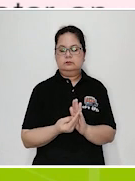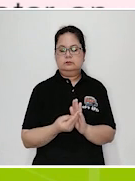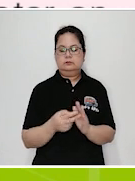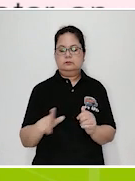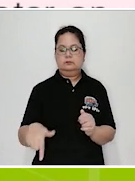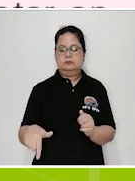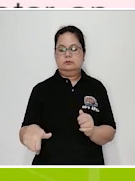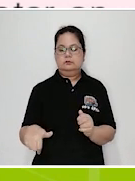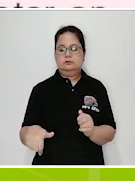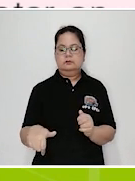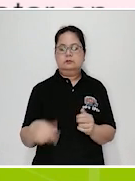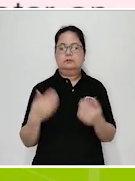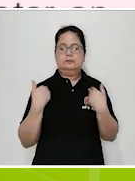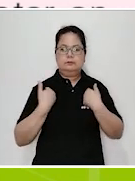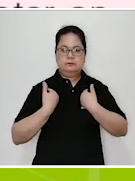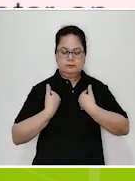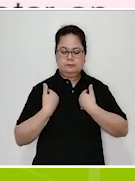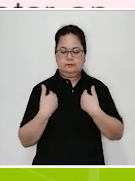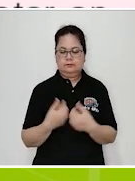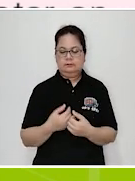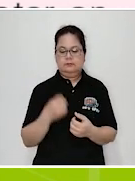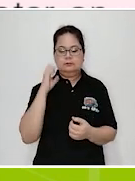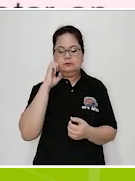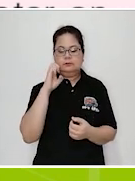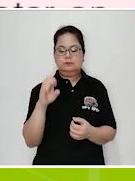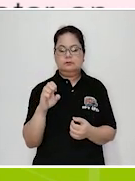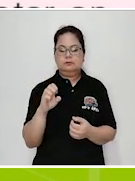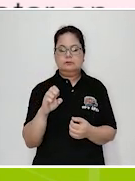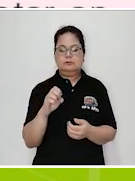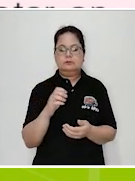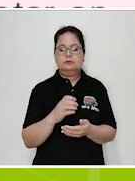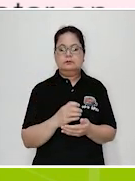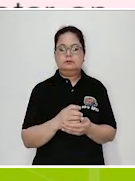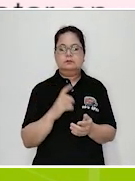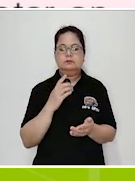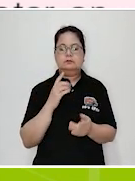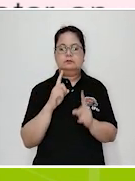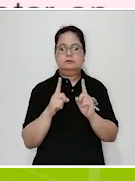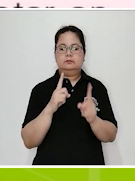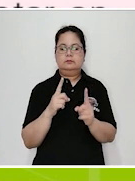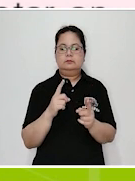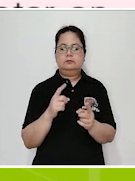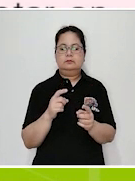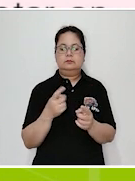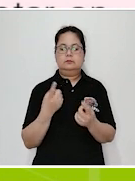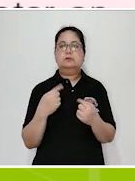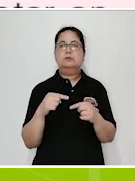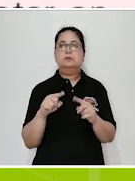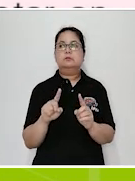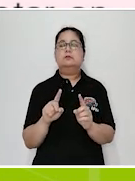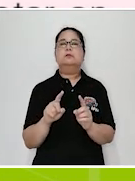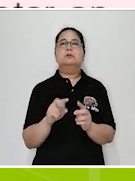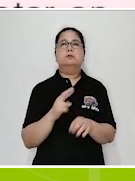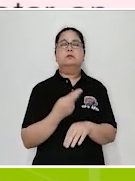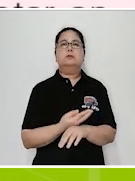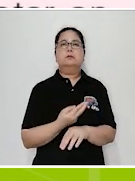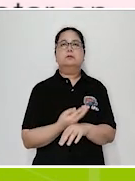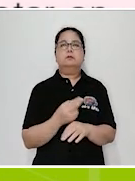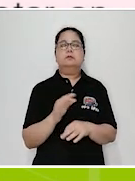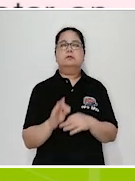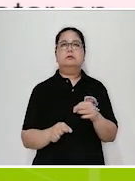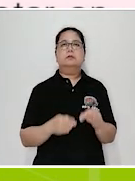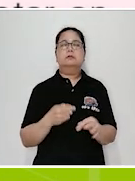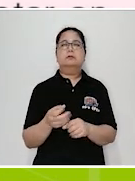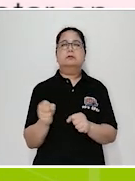and Biol was tired. She hung up with Biol and turned to the chapter on rock formations on